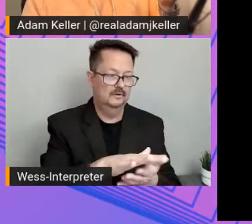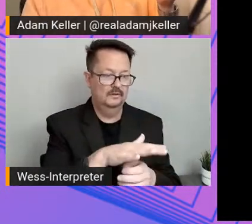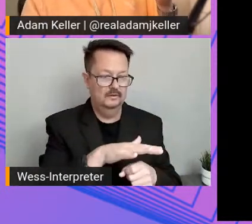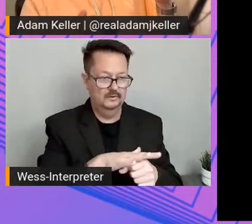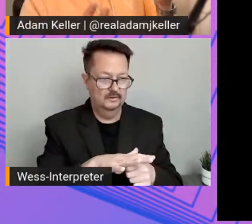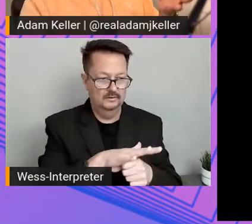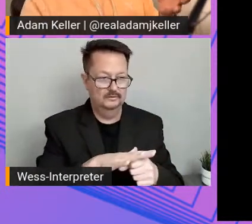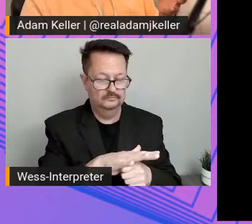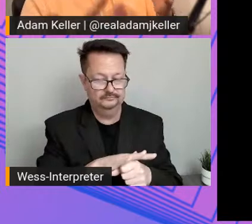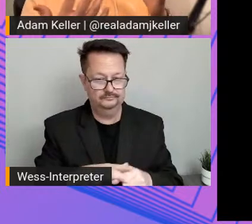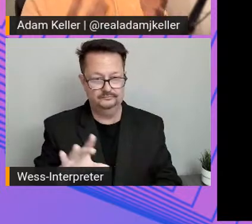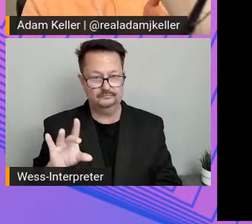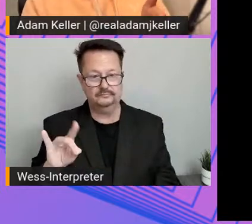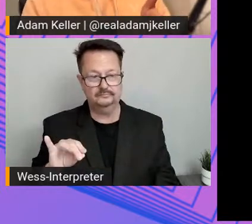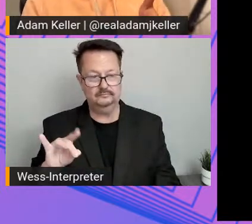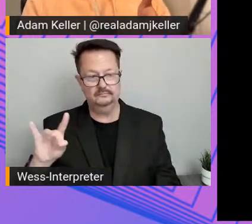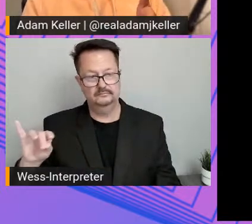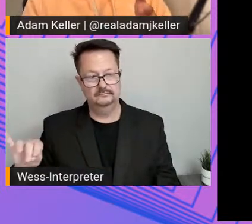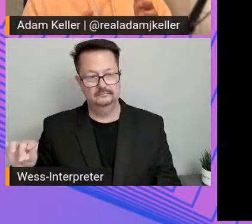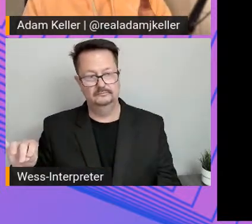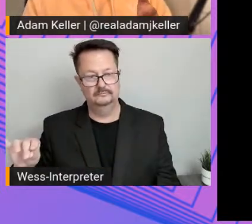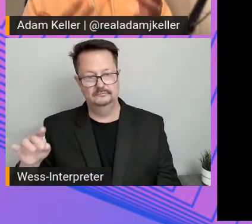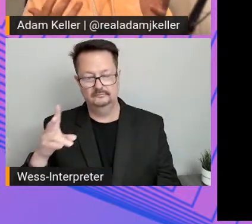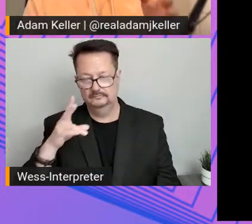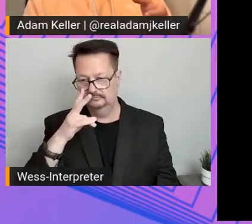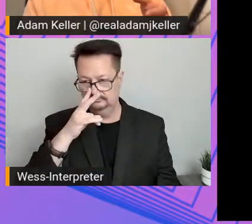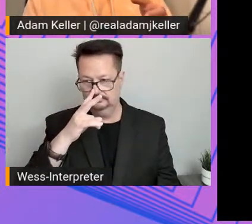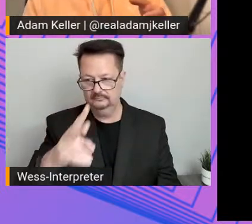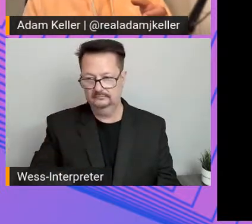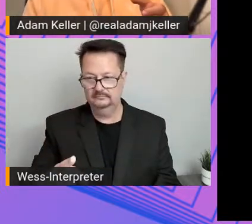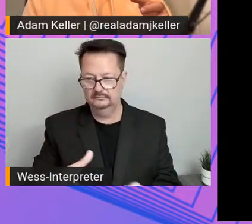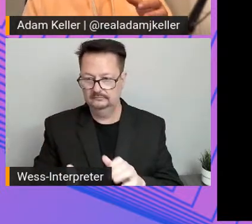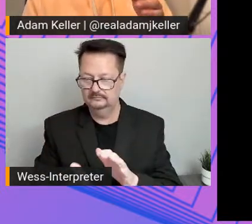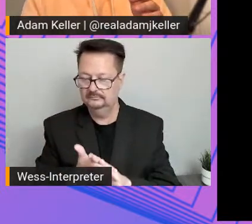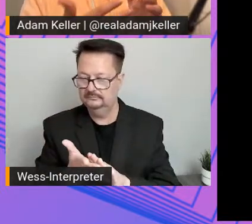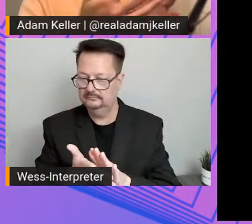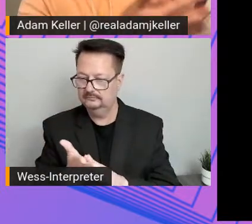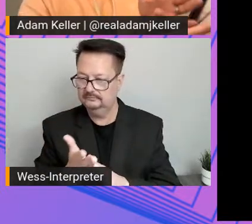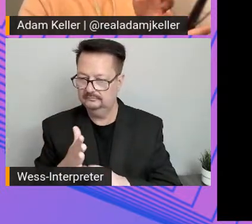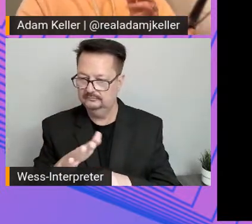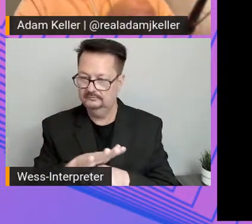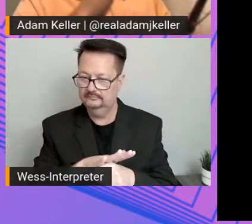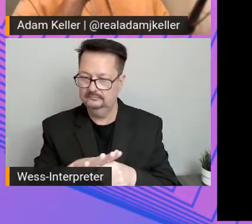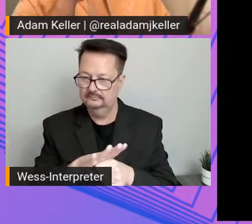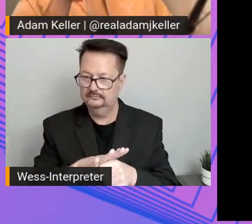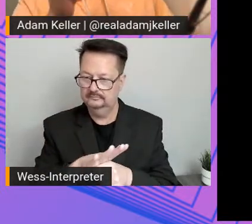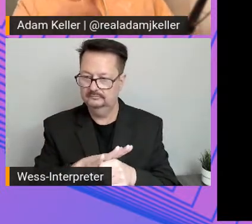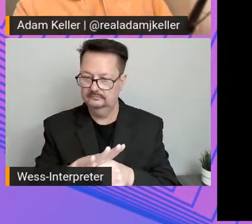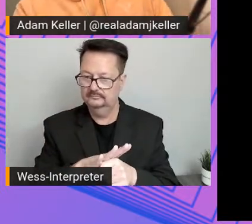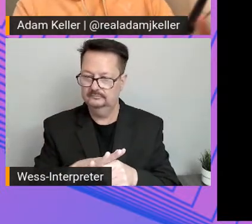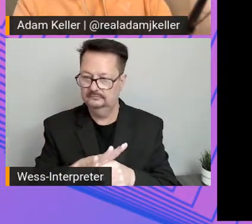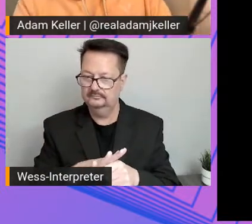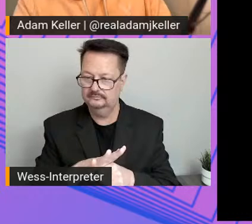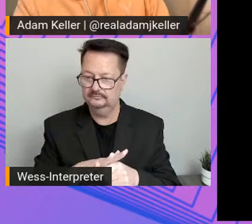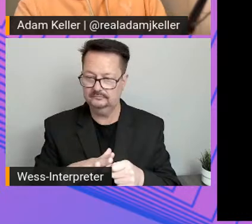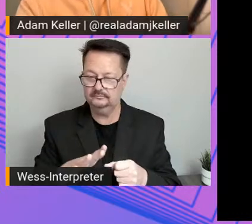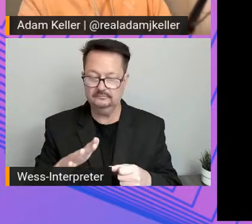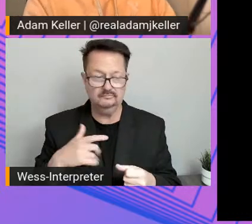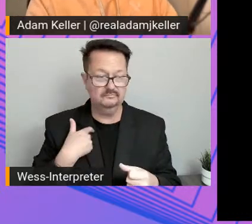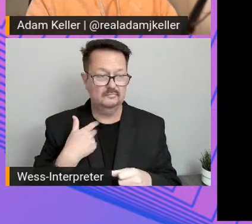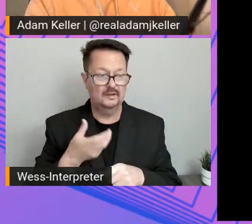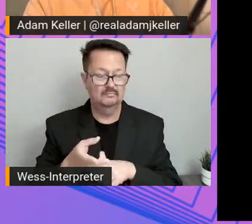8080, you can see I'm running my application locally. It's working great, and I'm using the Docker Compose syntax that I'm familiar